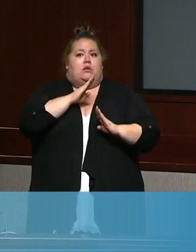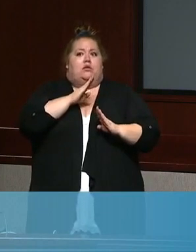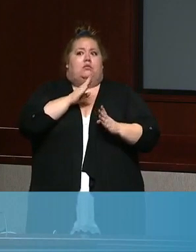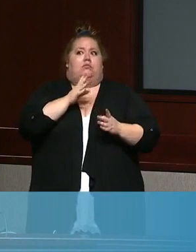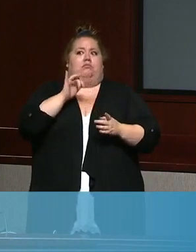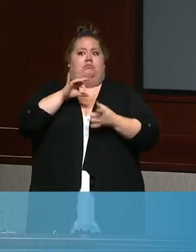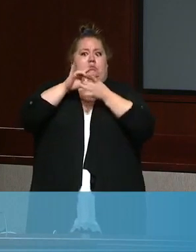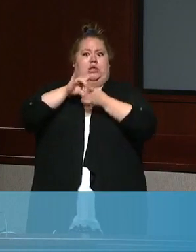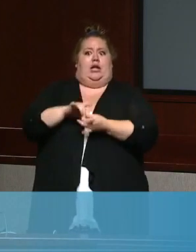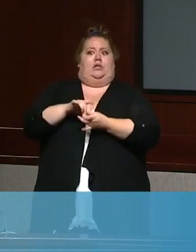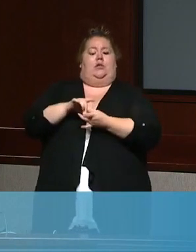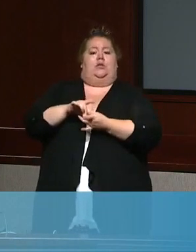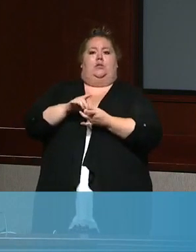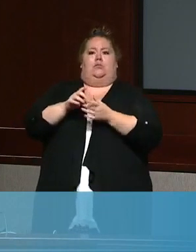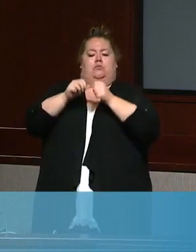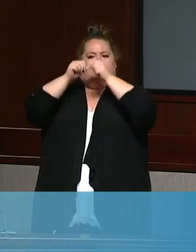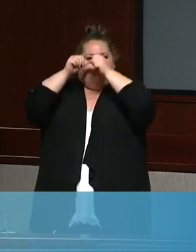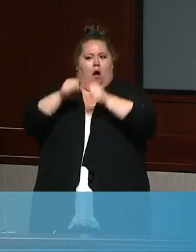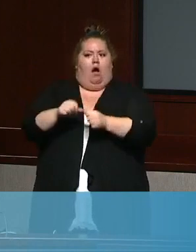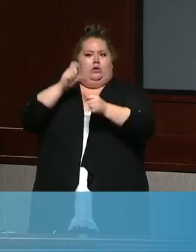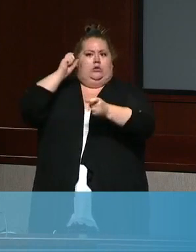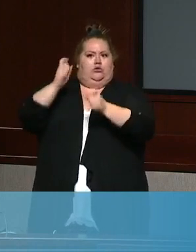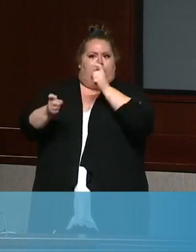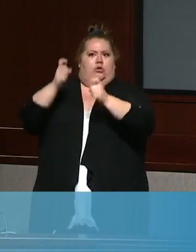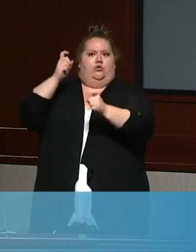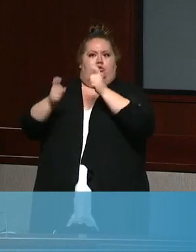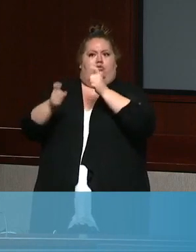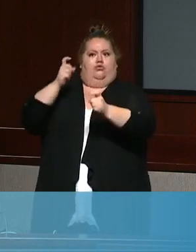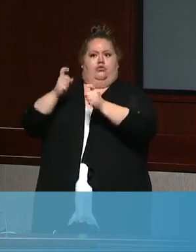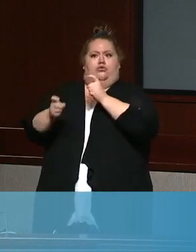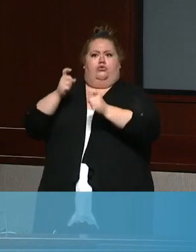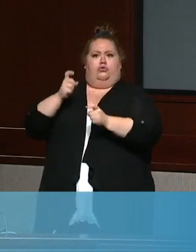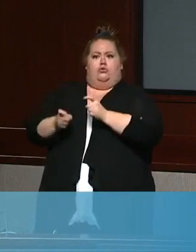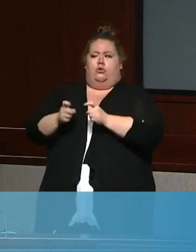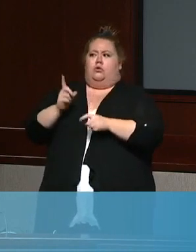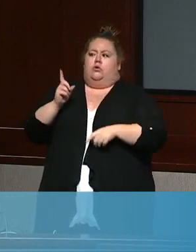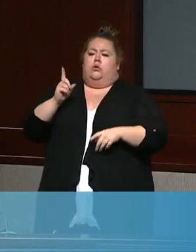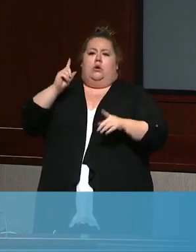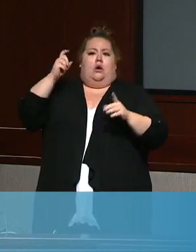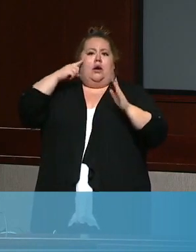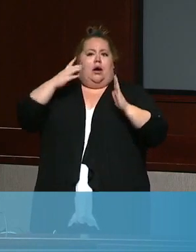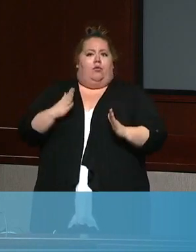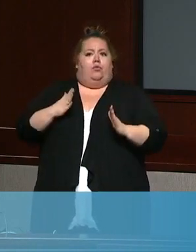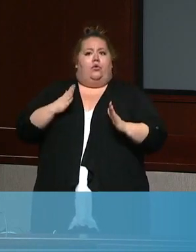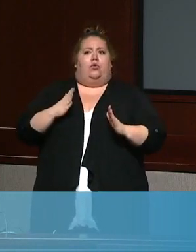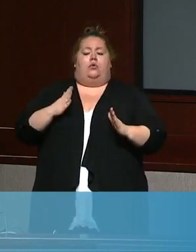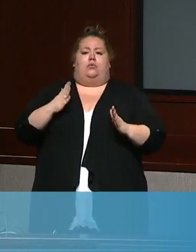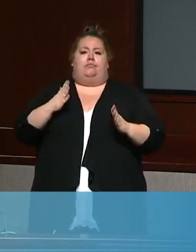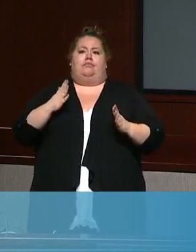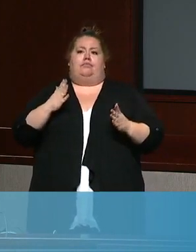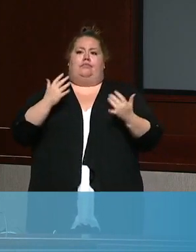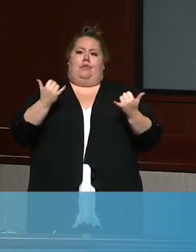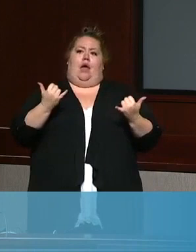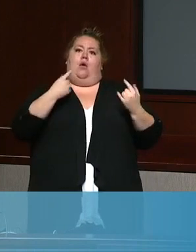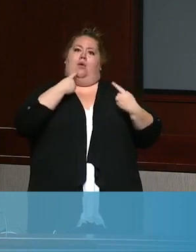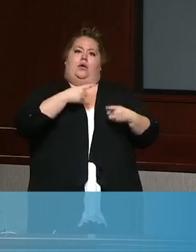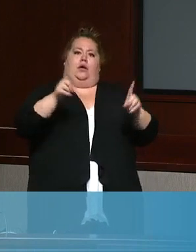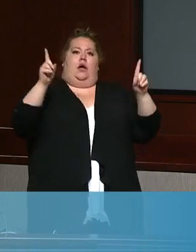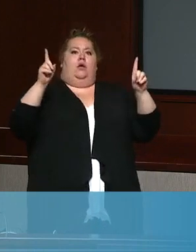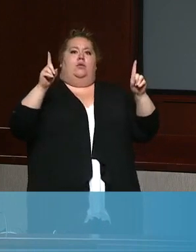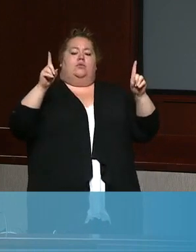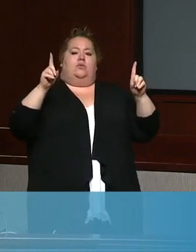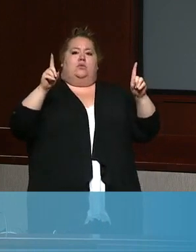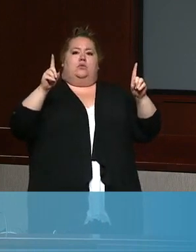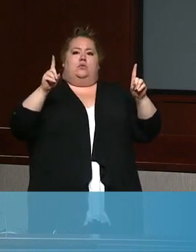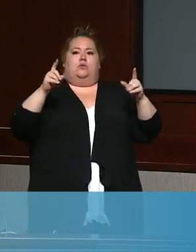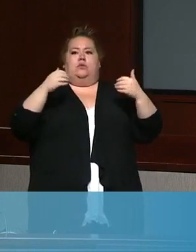about these constant changes that keep being made. The governor also announced there are some